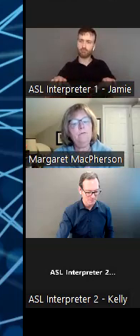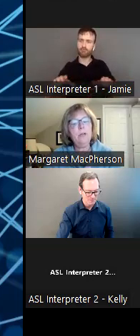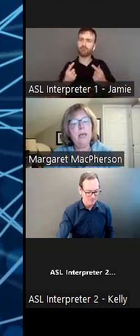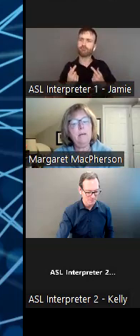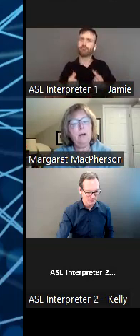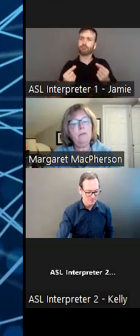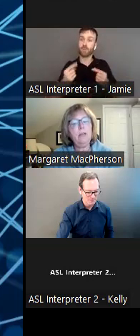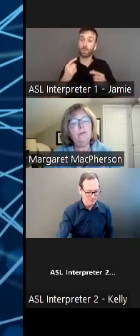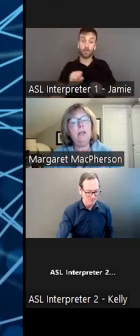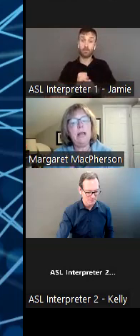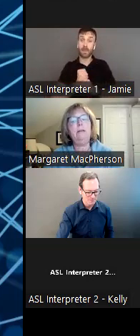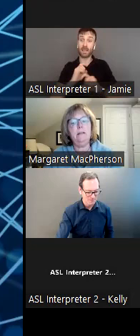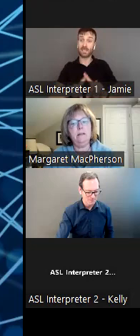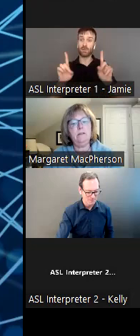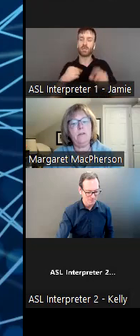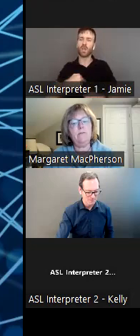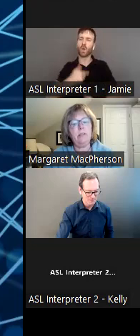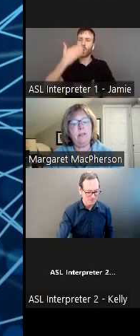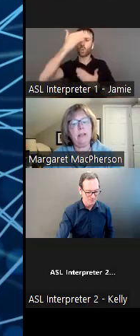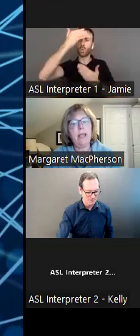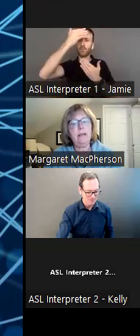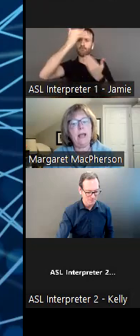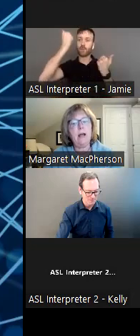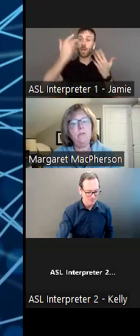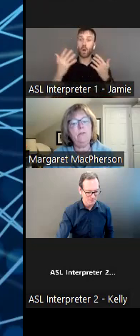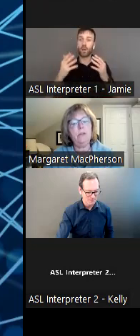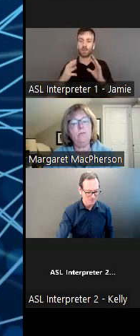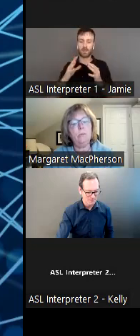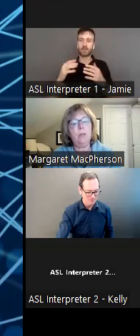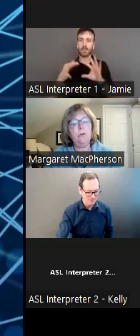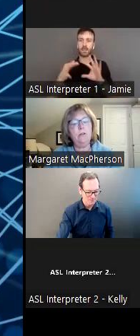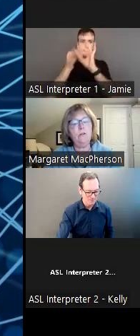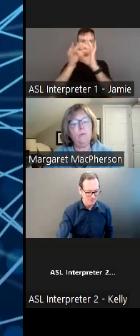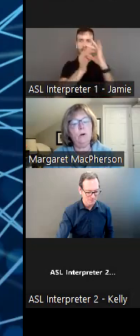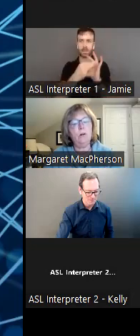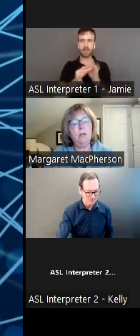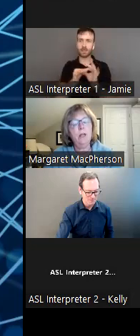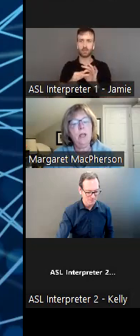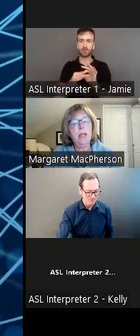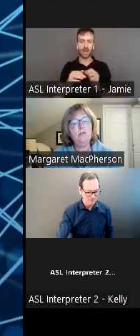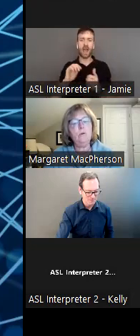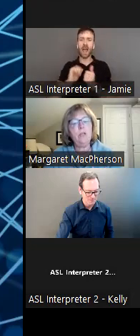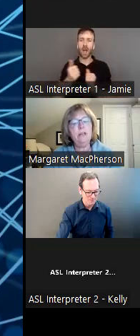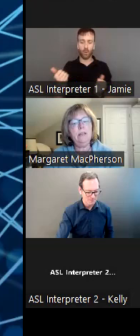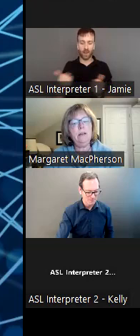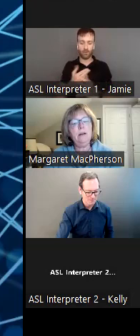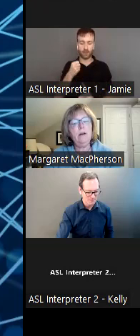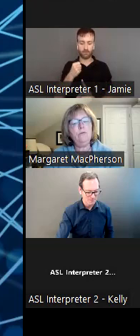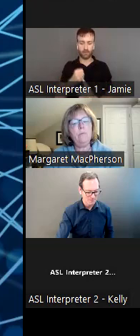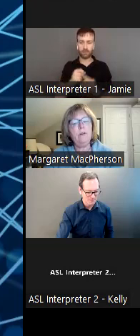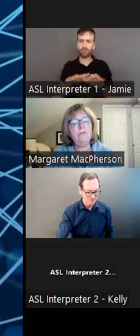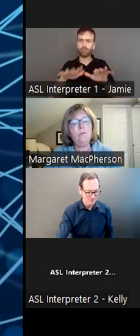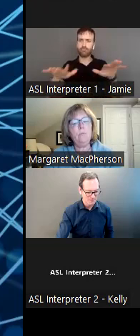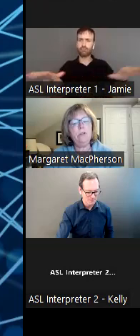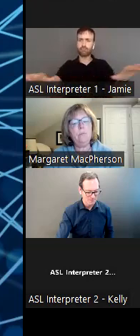we forget about the interconnectedness of everything and how these things ripple out into the world. And so the idea of